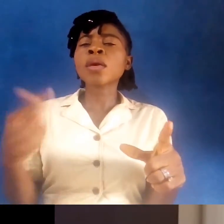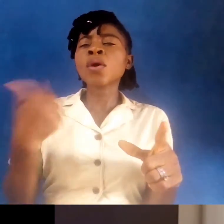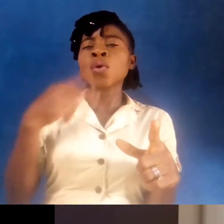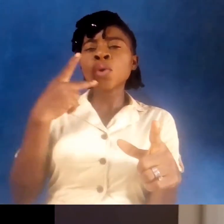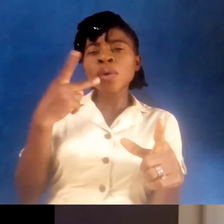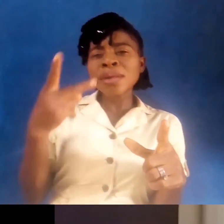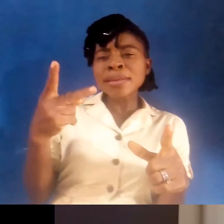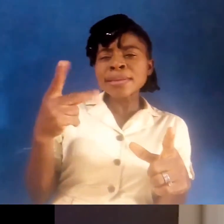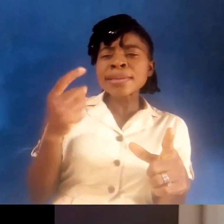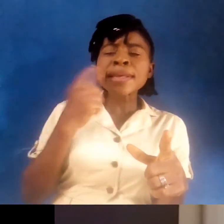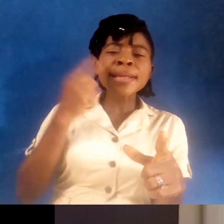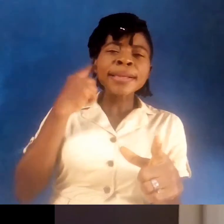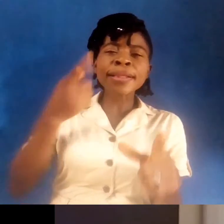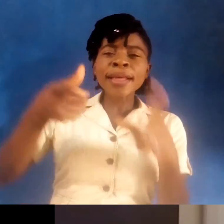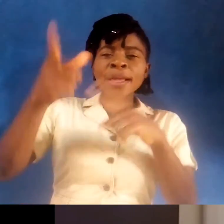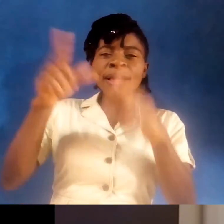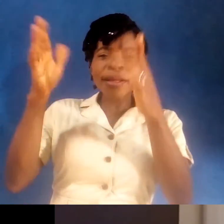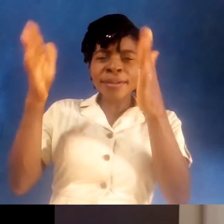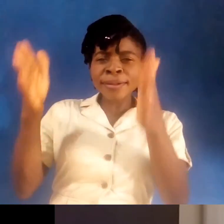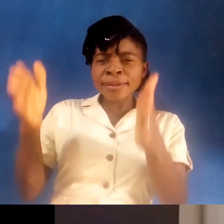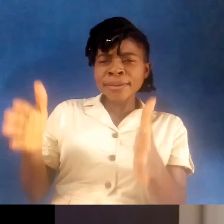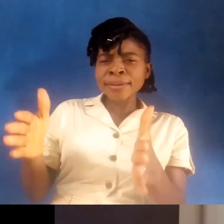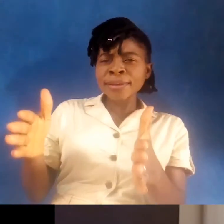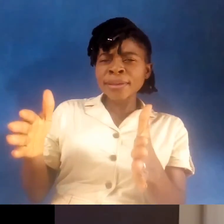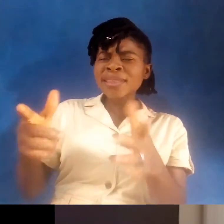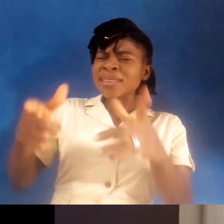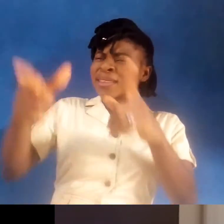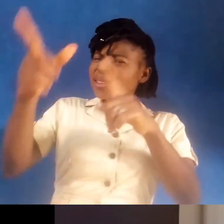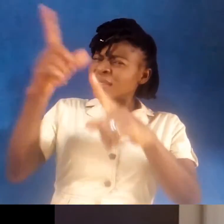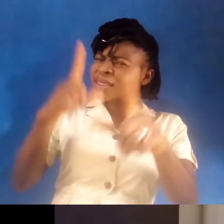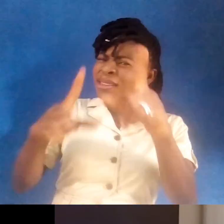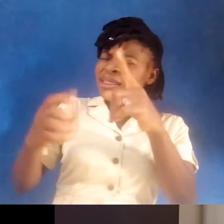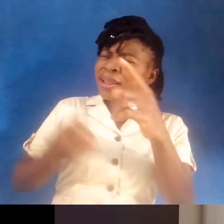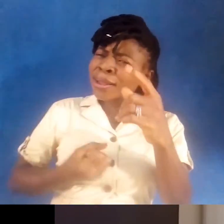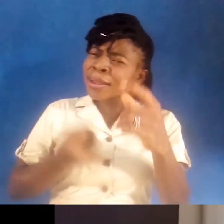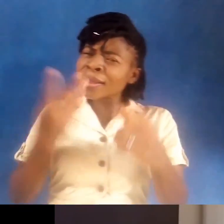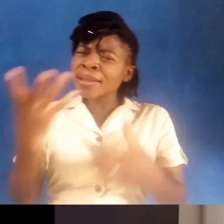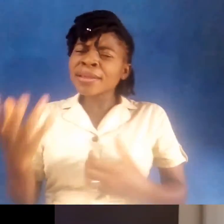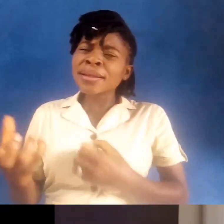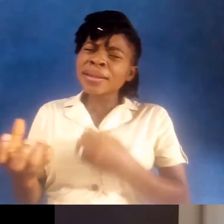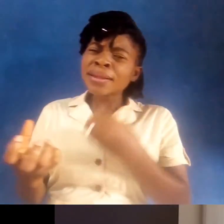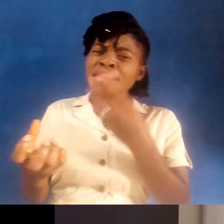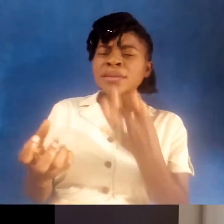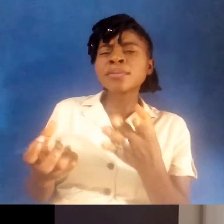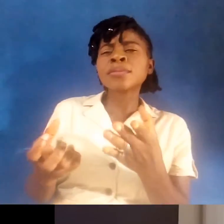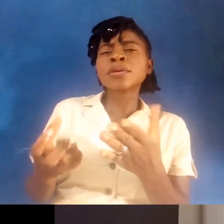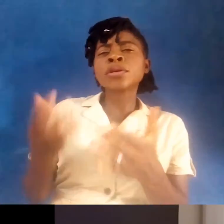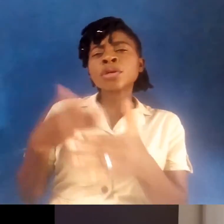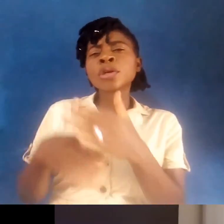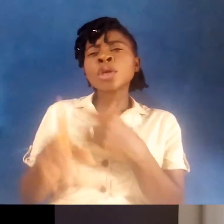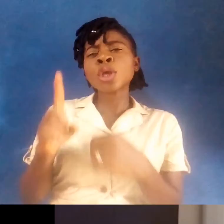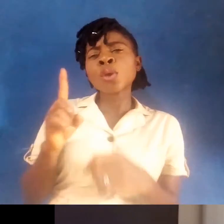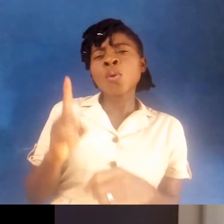signer signing the expression here that